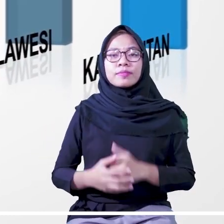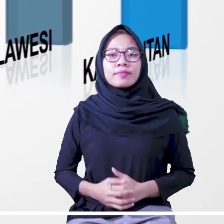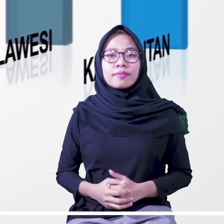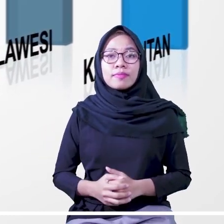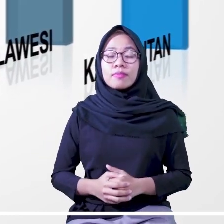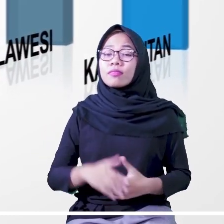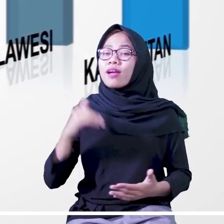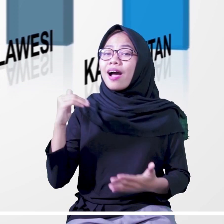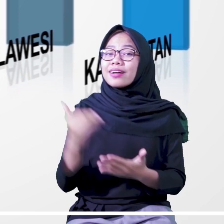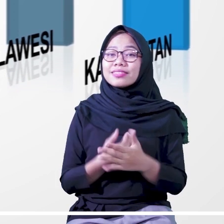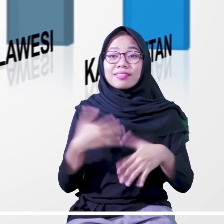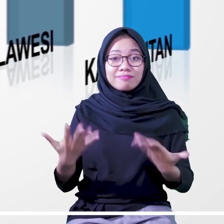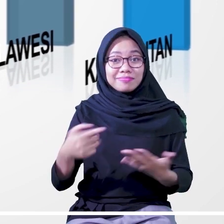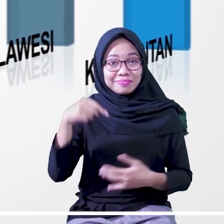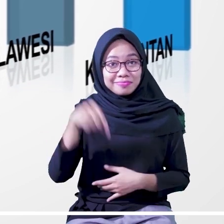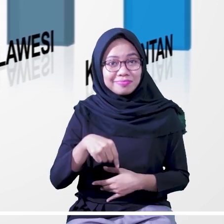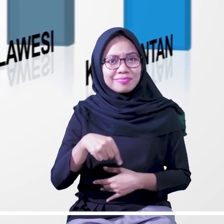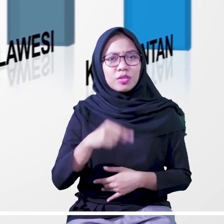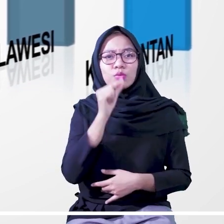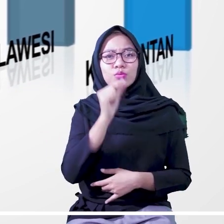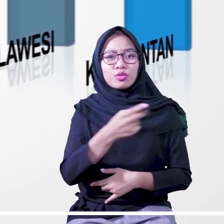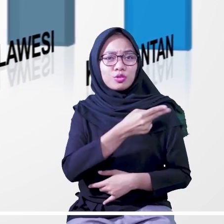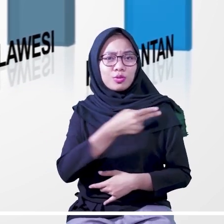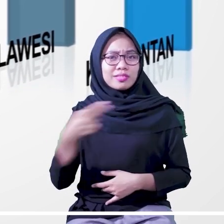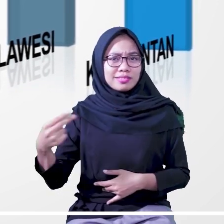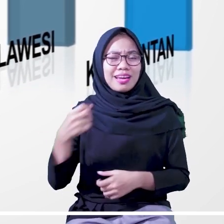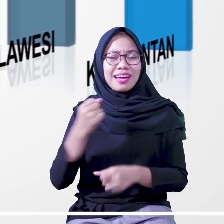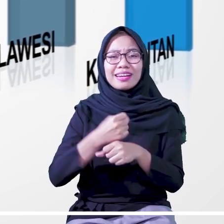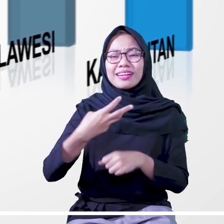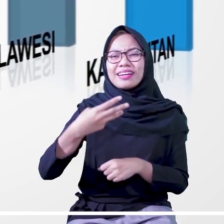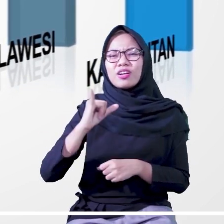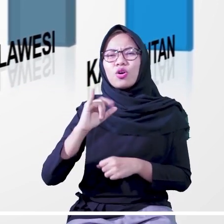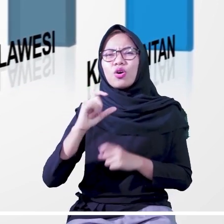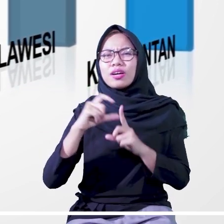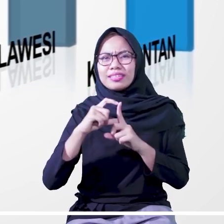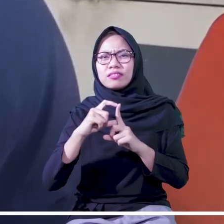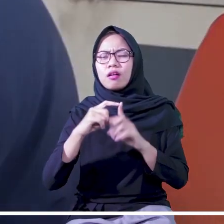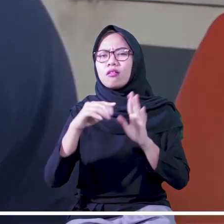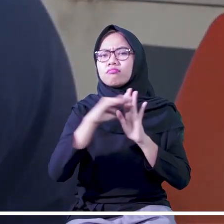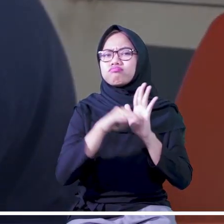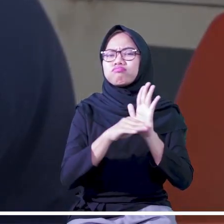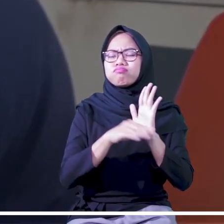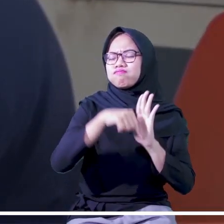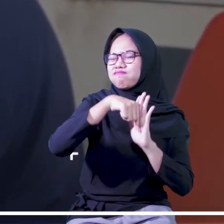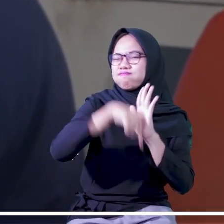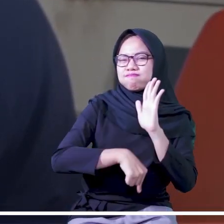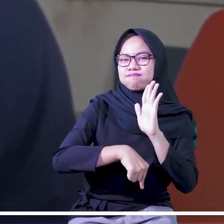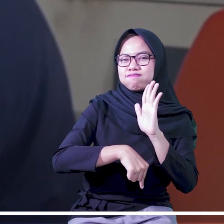development along with detailed accuracy of the Indonesian Geoid.